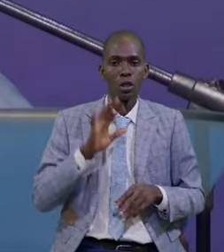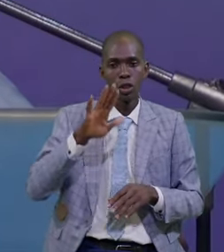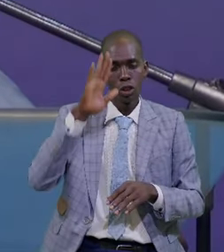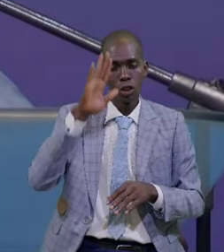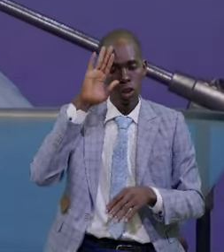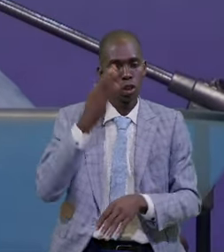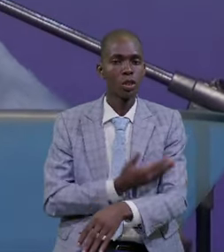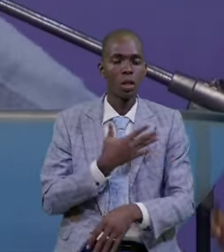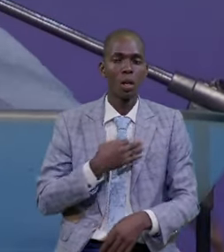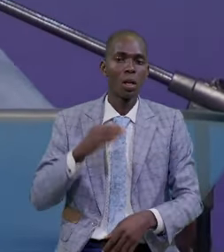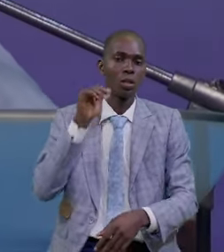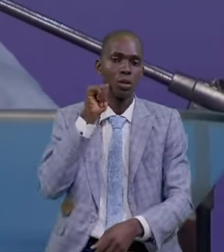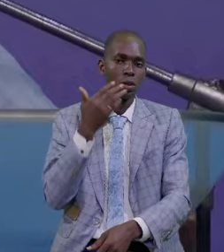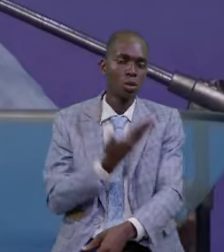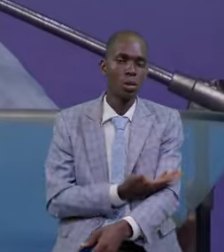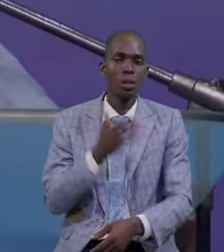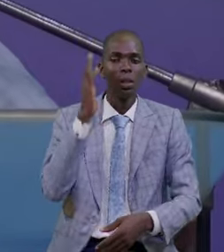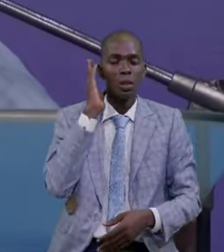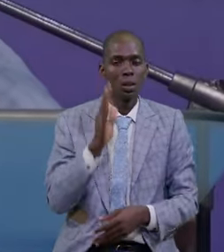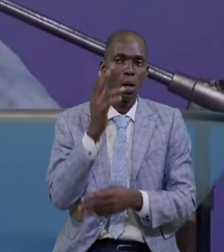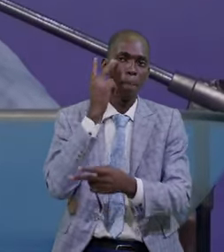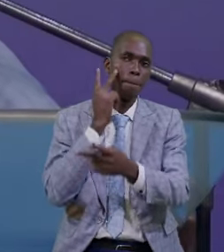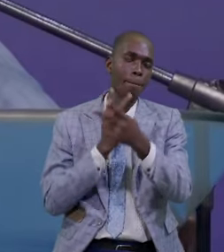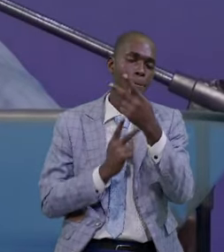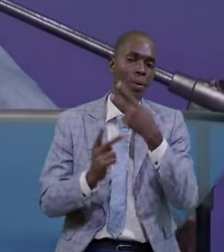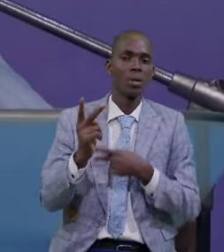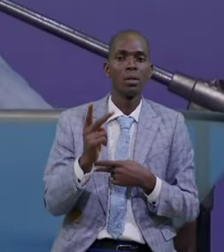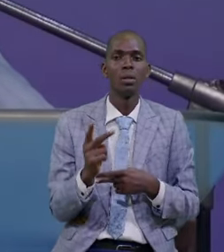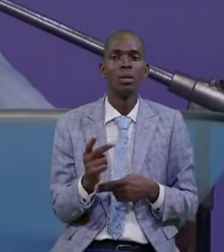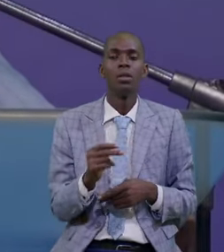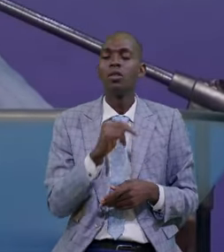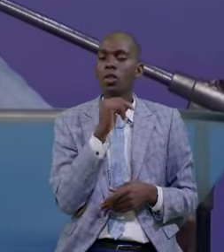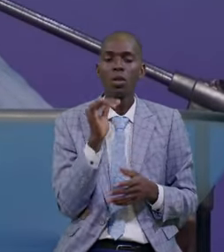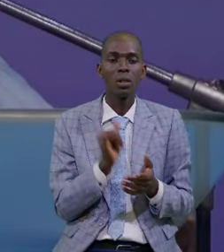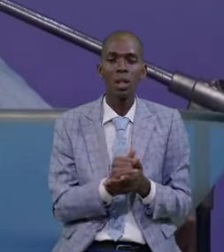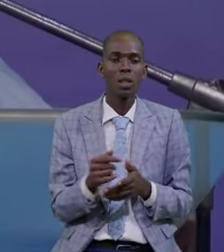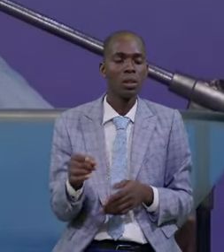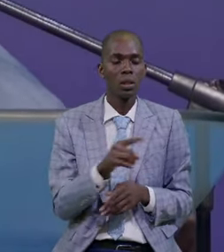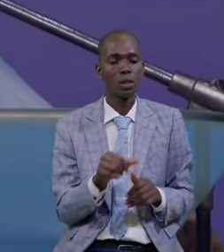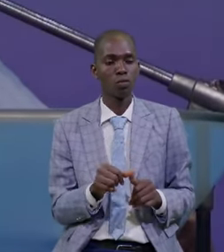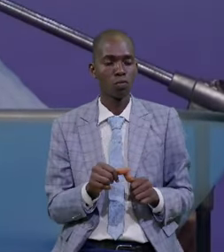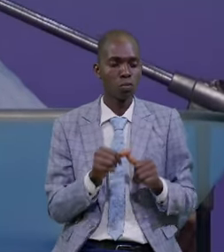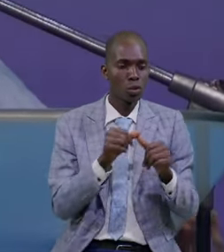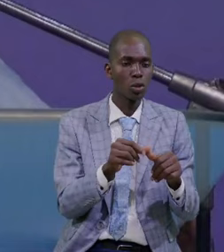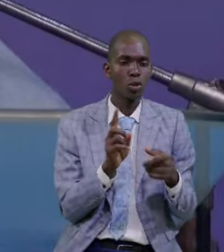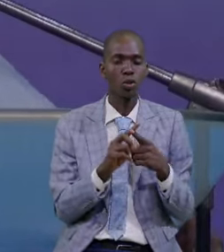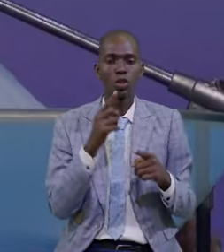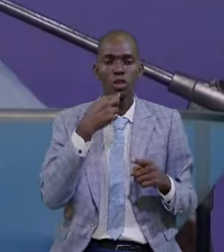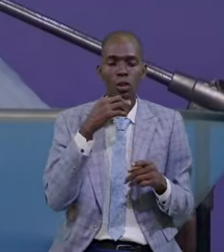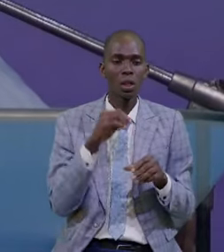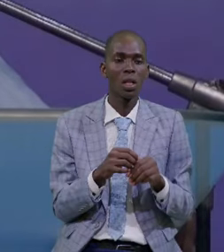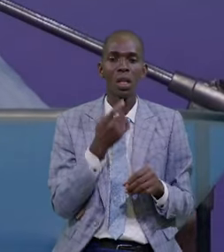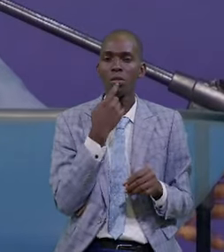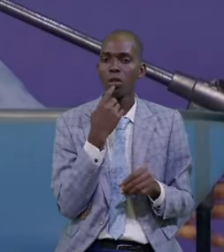shall prophesy. It's not just that they'll keep on speaking in tongues, they will prophesy. And your